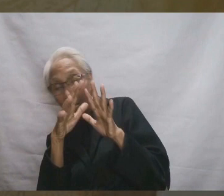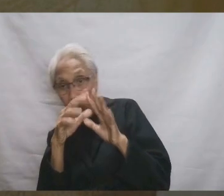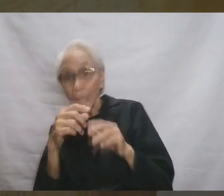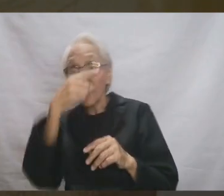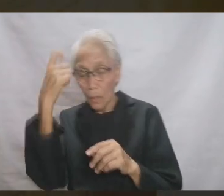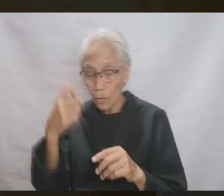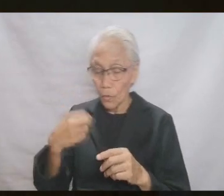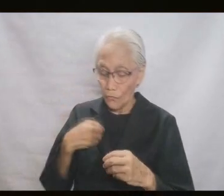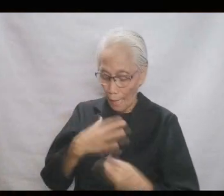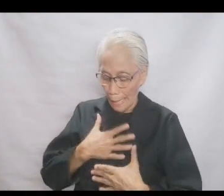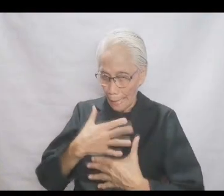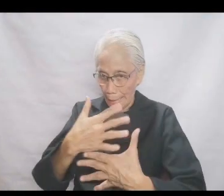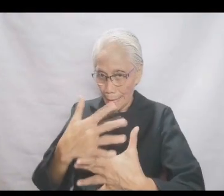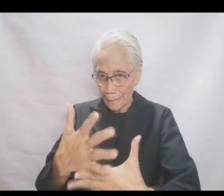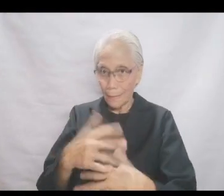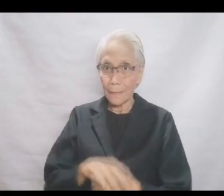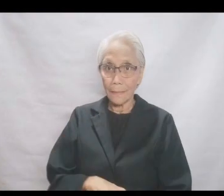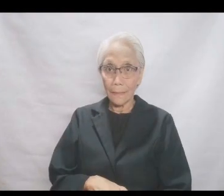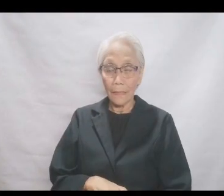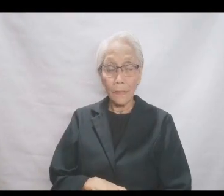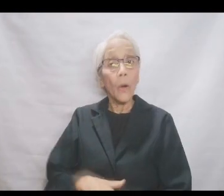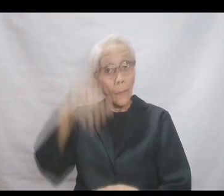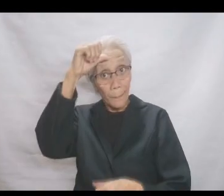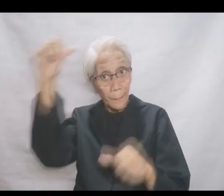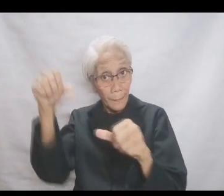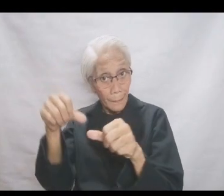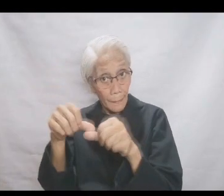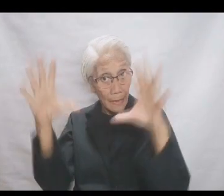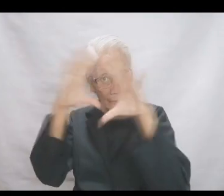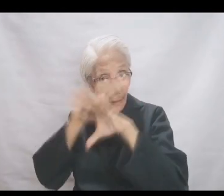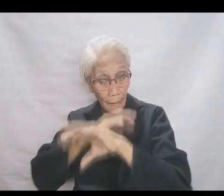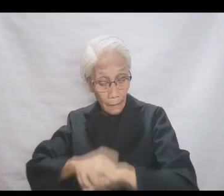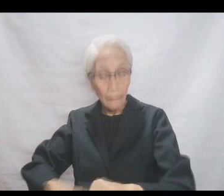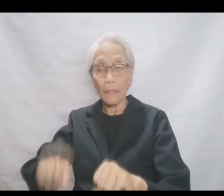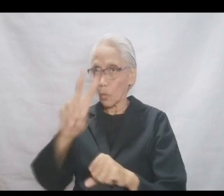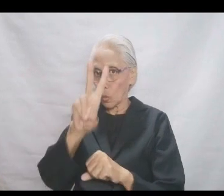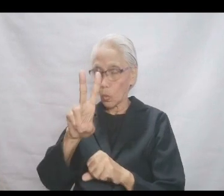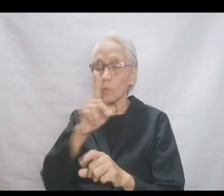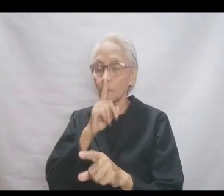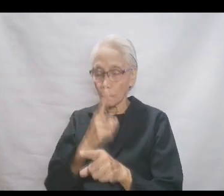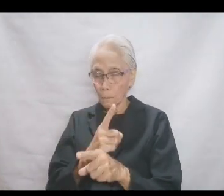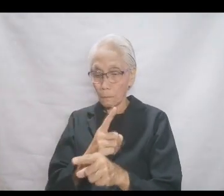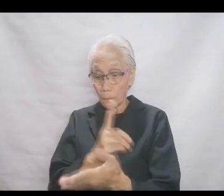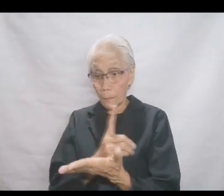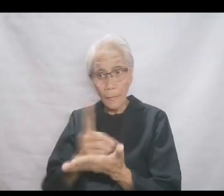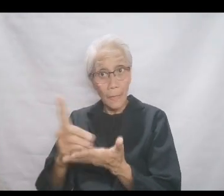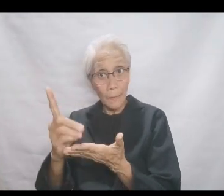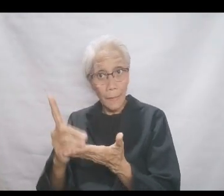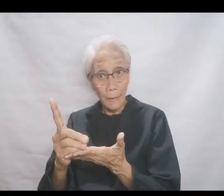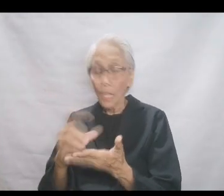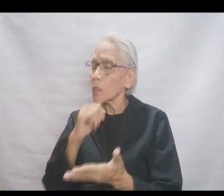liwanag. Sa pagtatapos, tandaan natin ang dalawang katotohanan ito. Una,